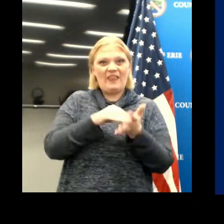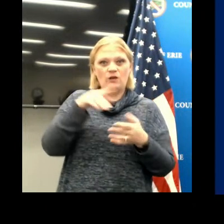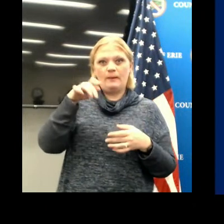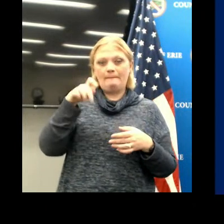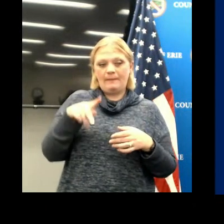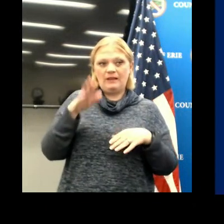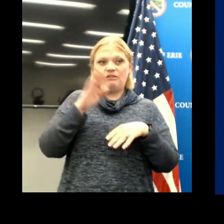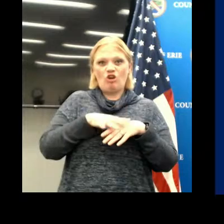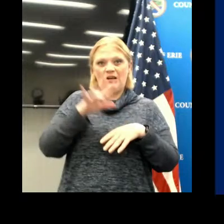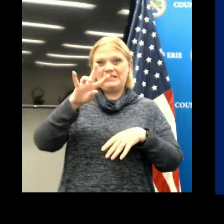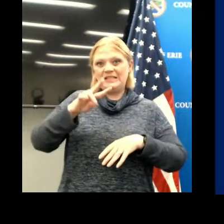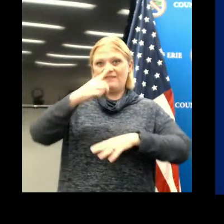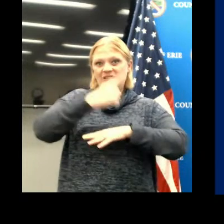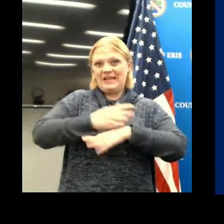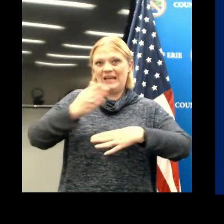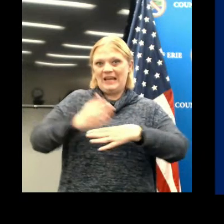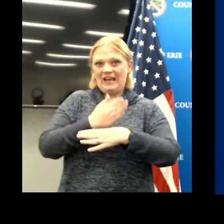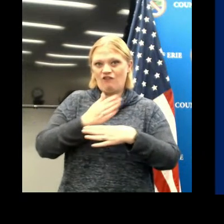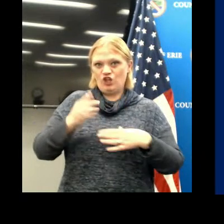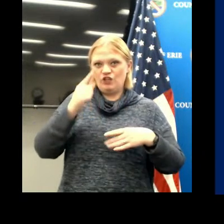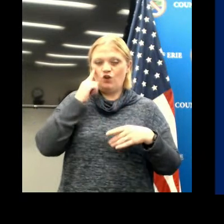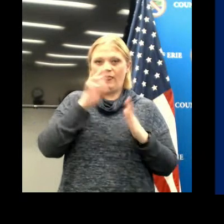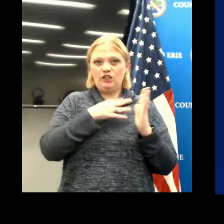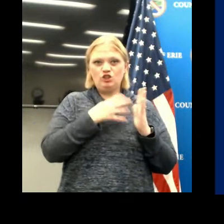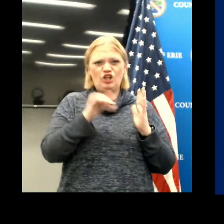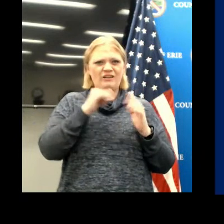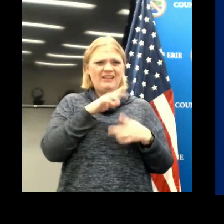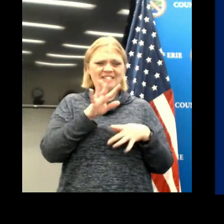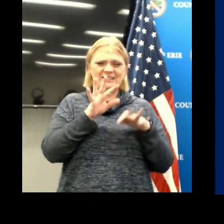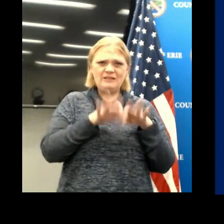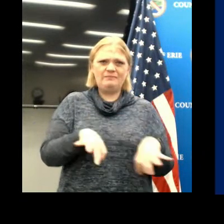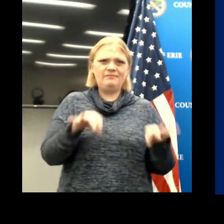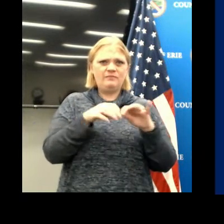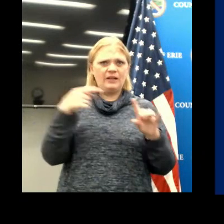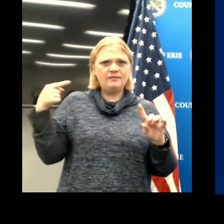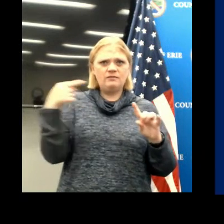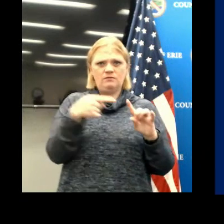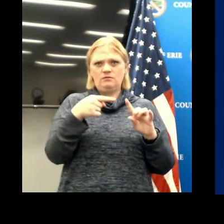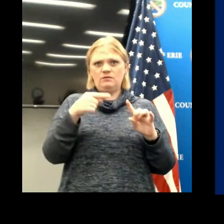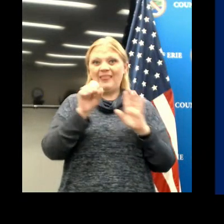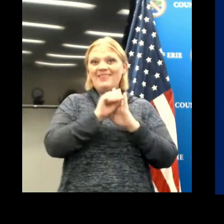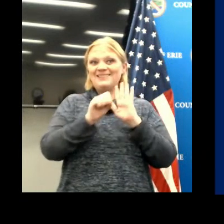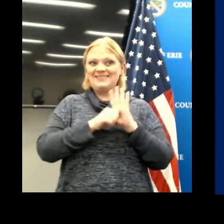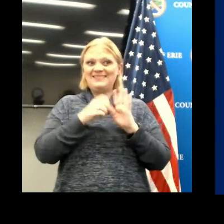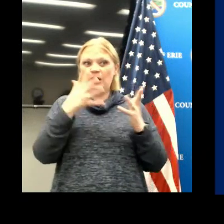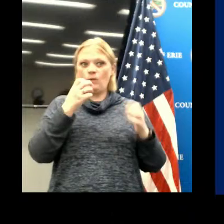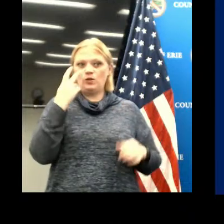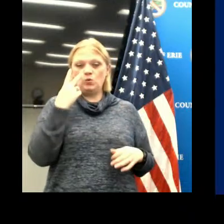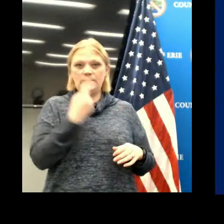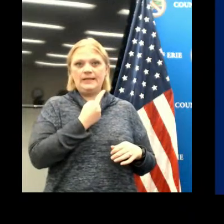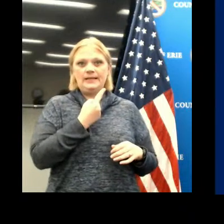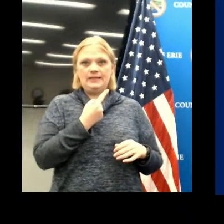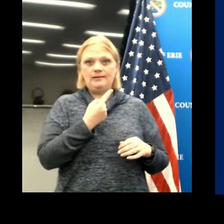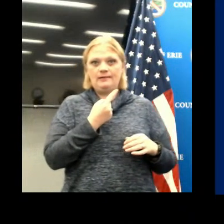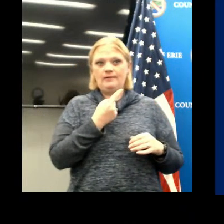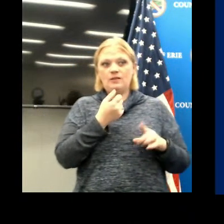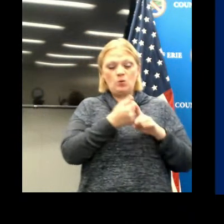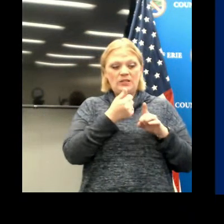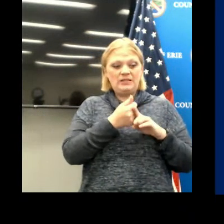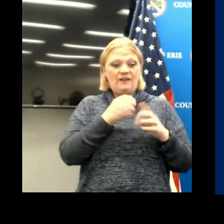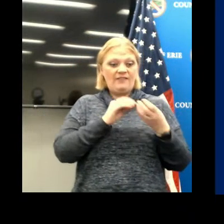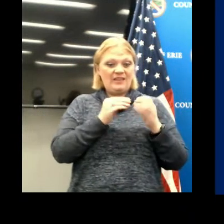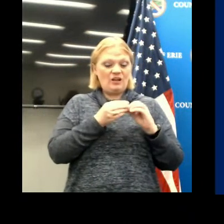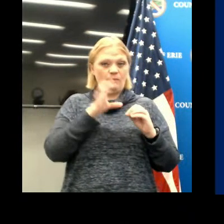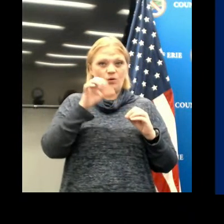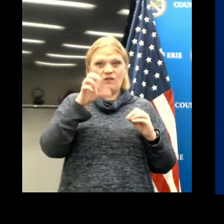on a 7-day average in the chart, is because this is a key metric that the state's looking at. So in itself, the number of cases may not